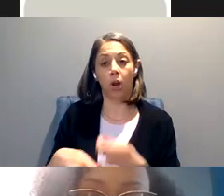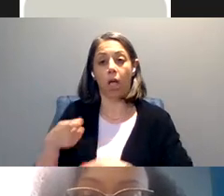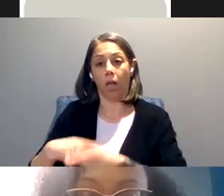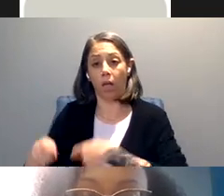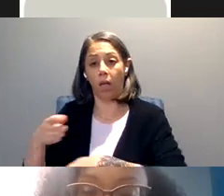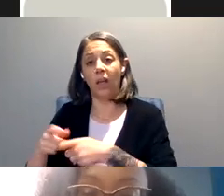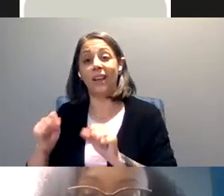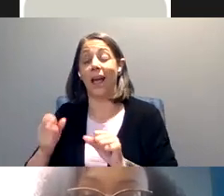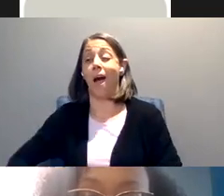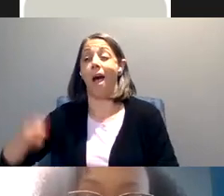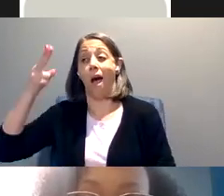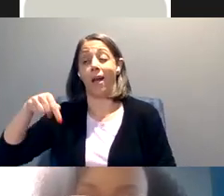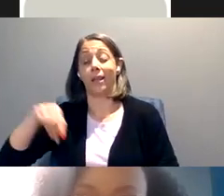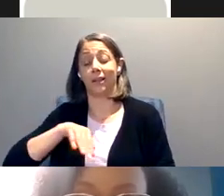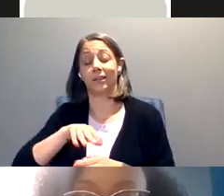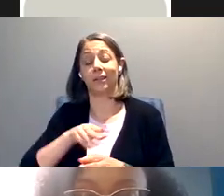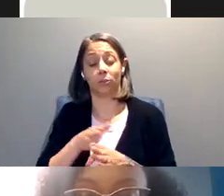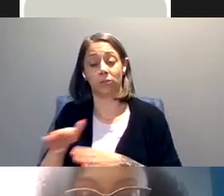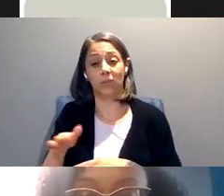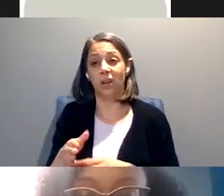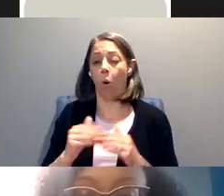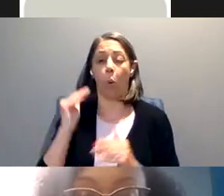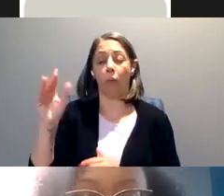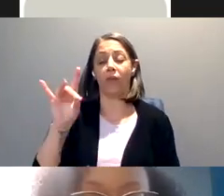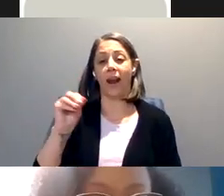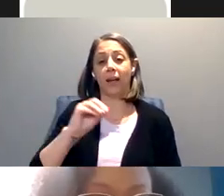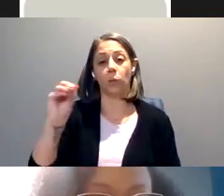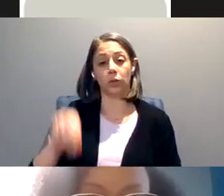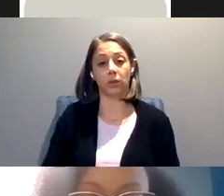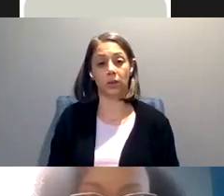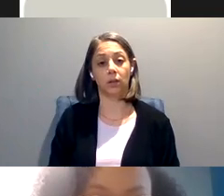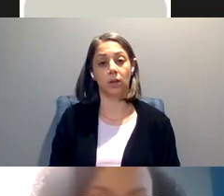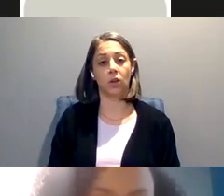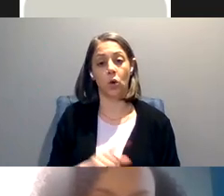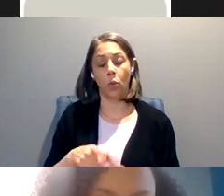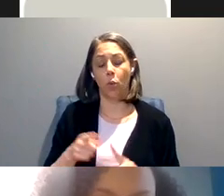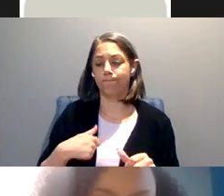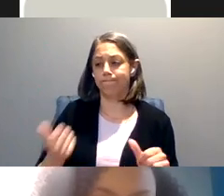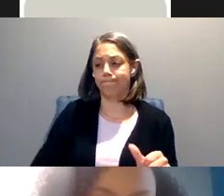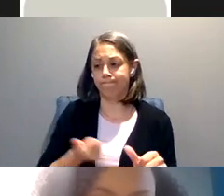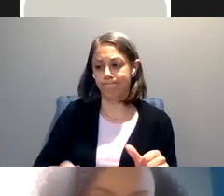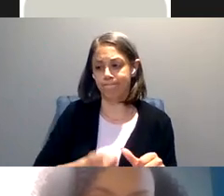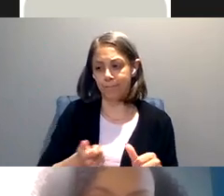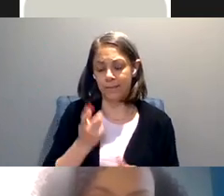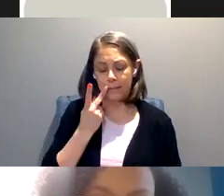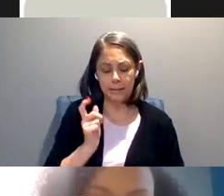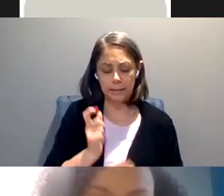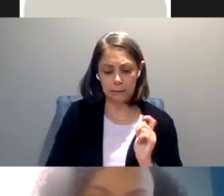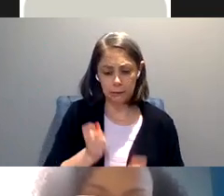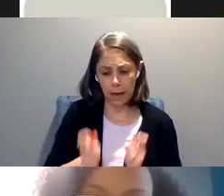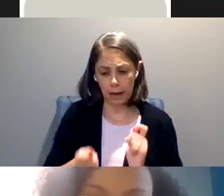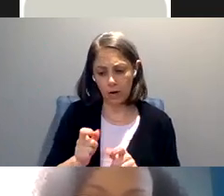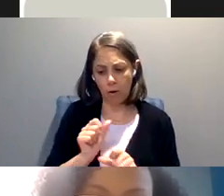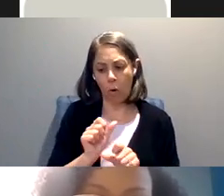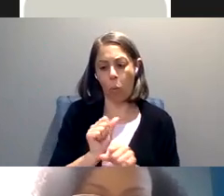this field, upward of more than 80%. When we're tracking kind of what changes for some of these worker-owned cooperatives